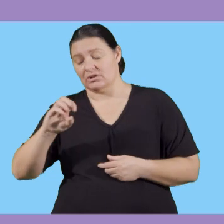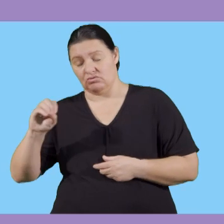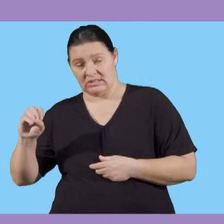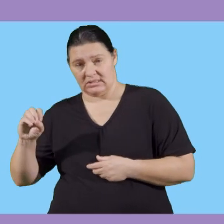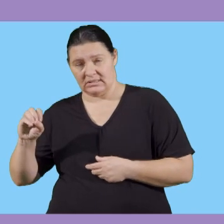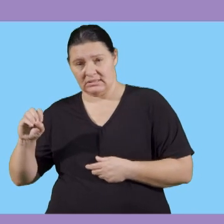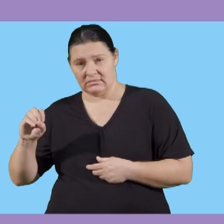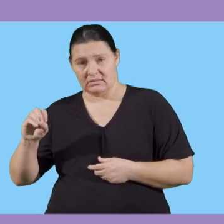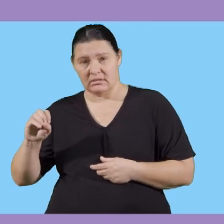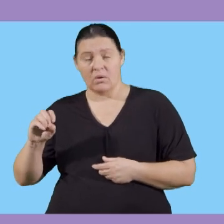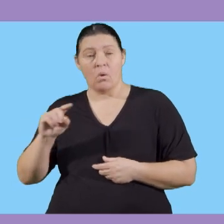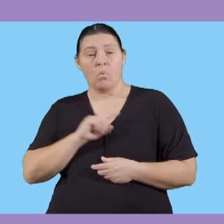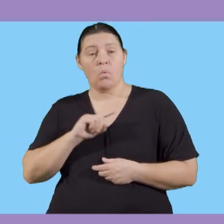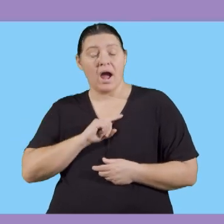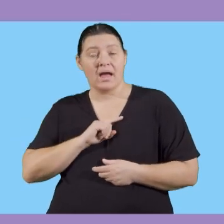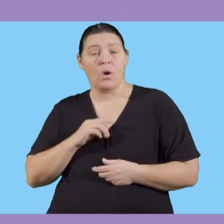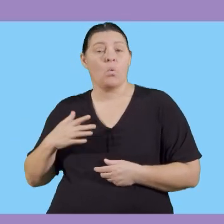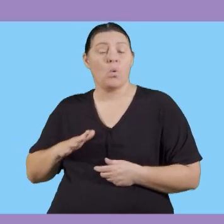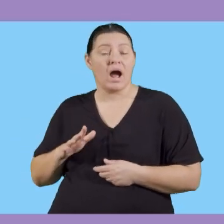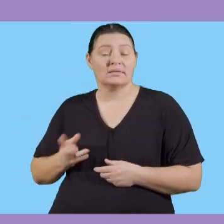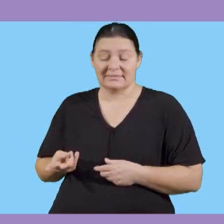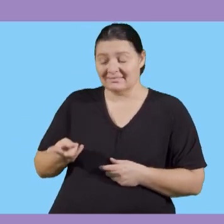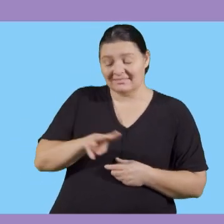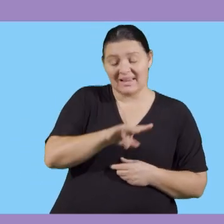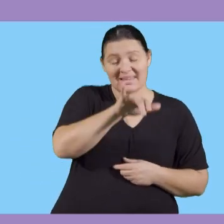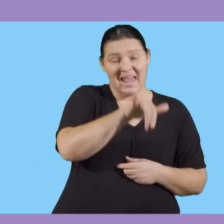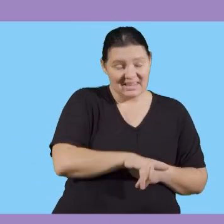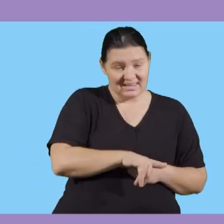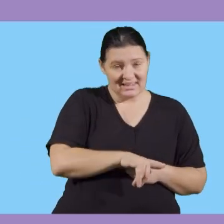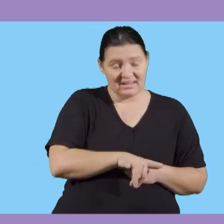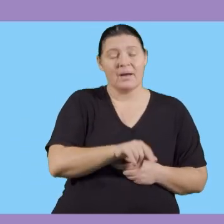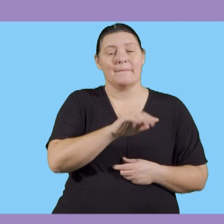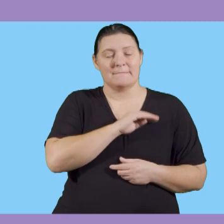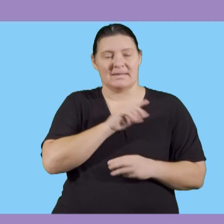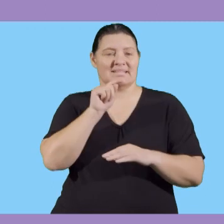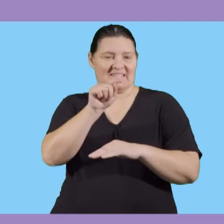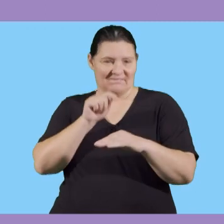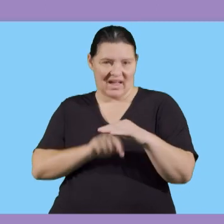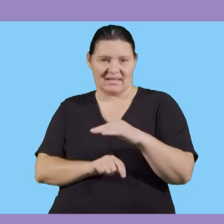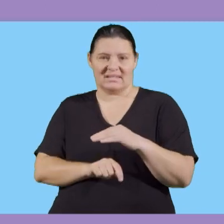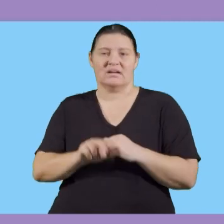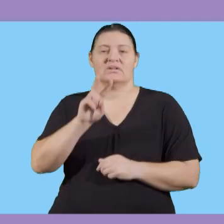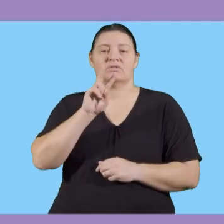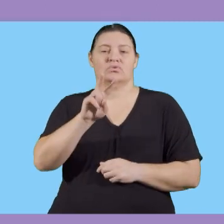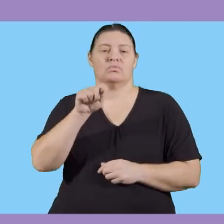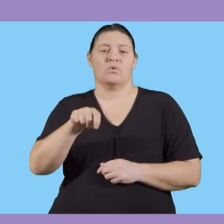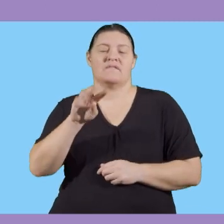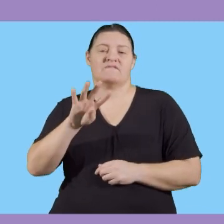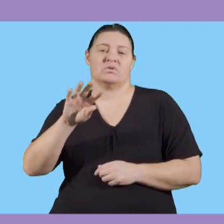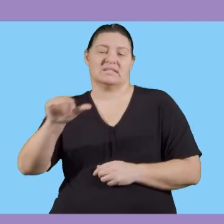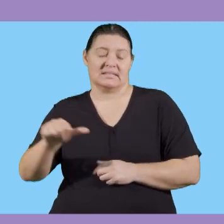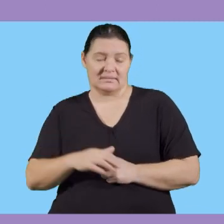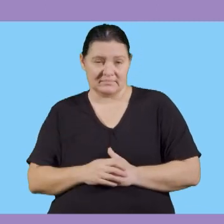20,800 rands. And because we want to take it to the yen, we need to divide by that